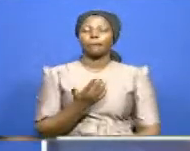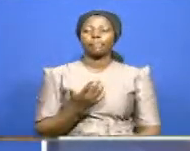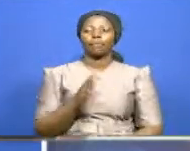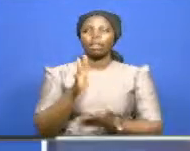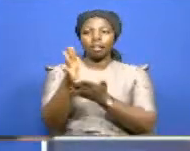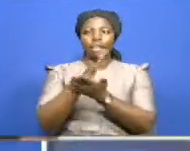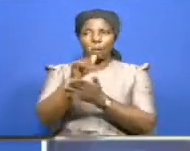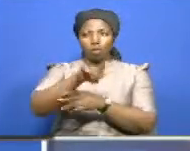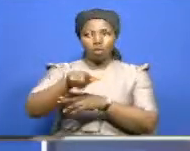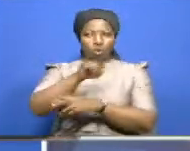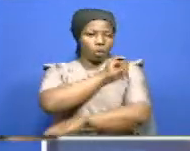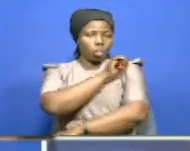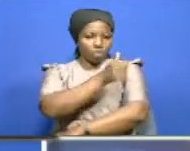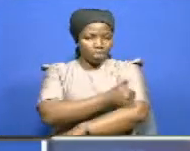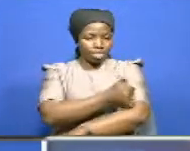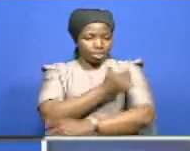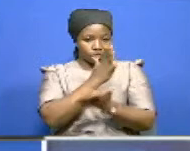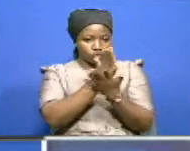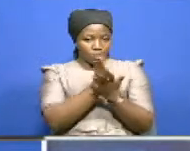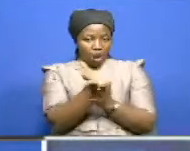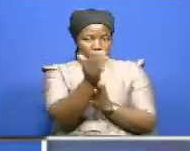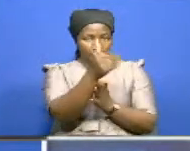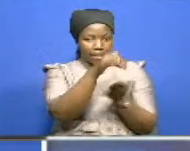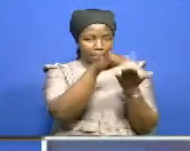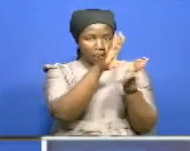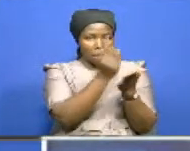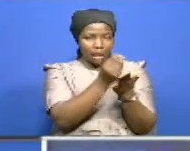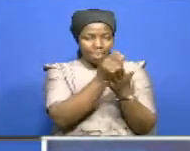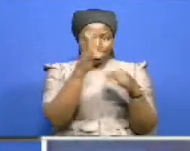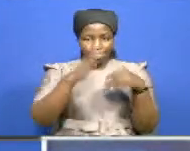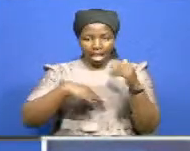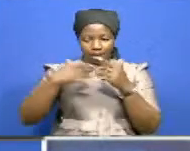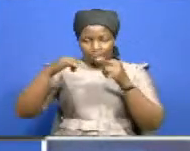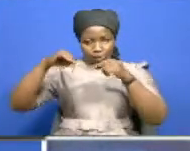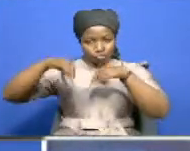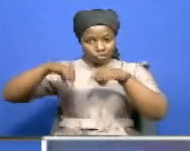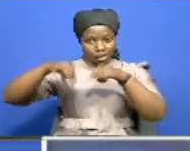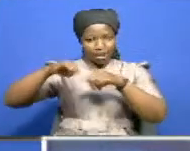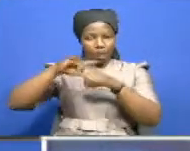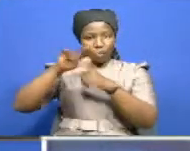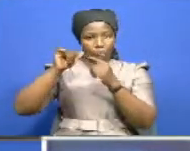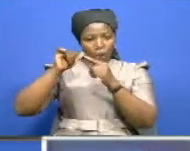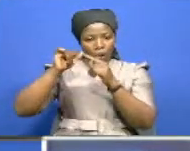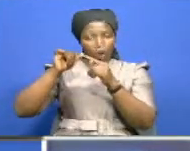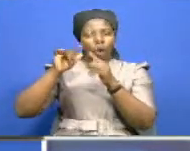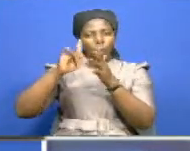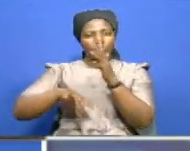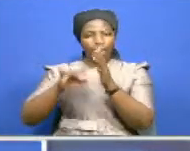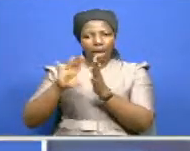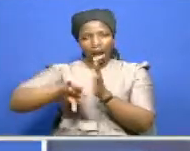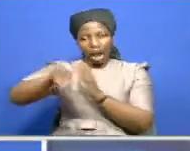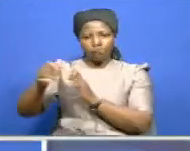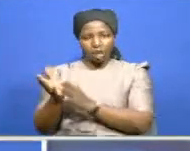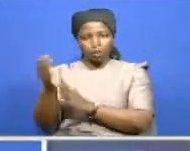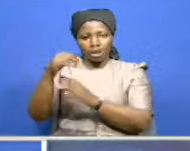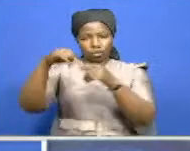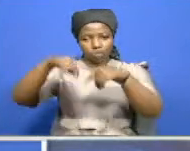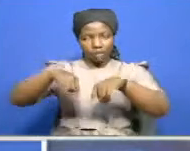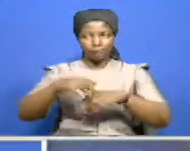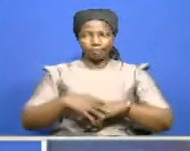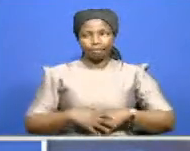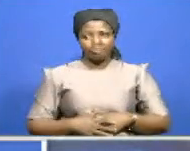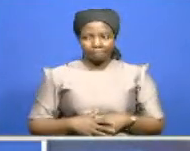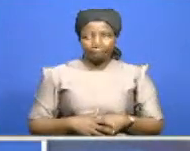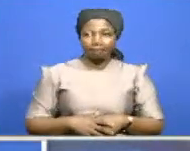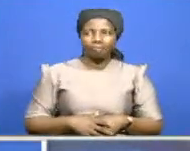some local authorities were actually collecting more than some counties are doing today. Have a